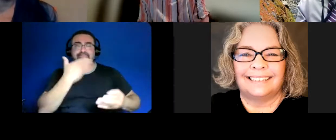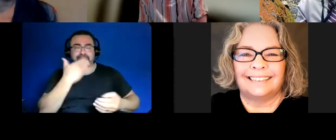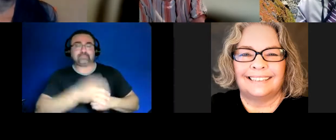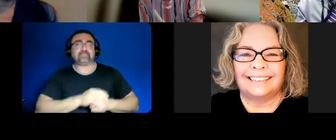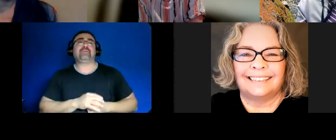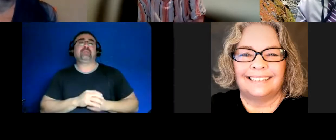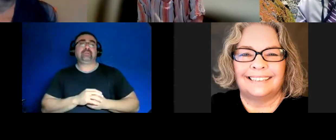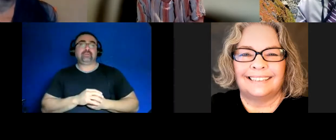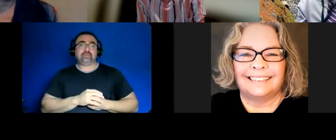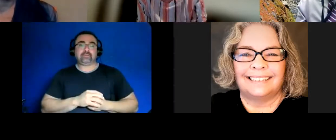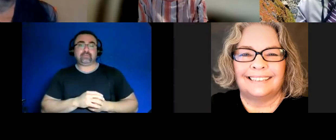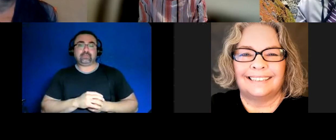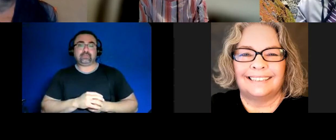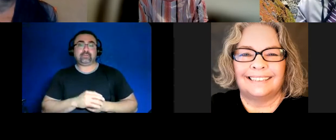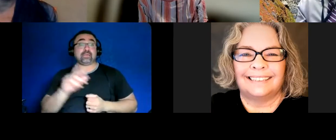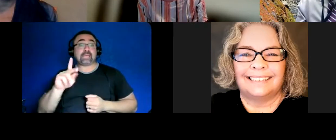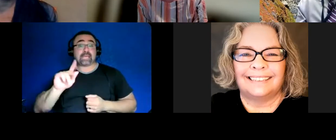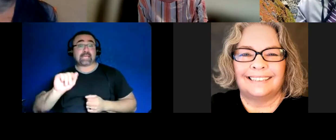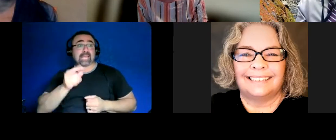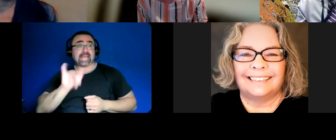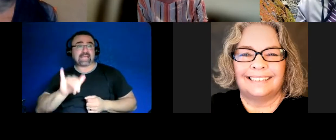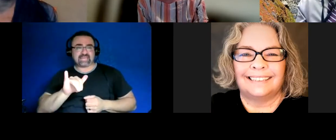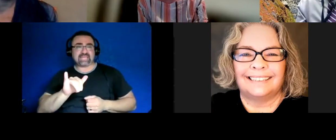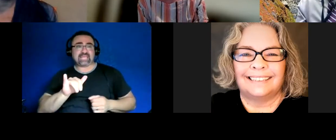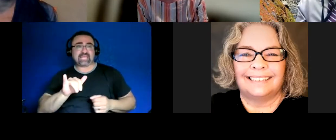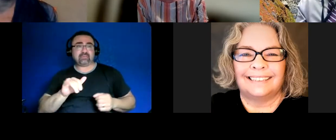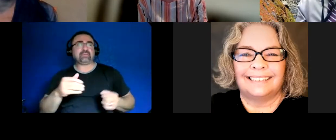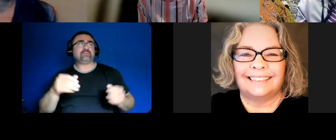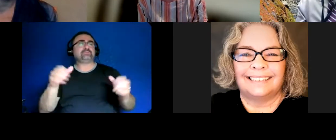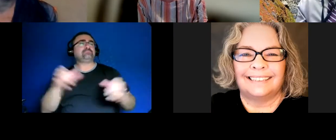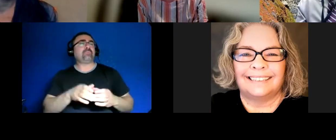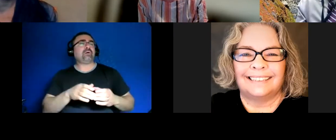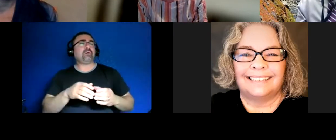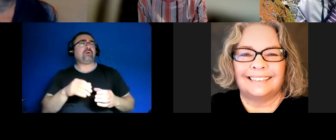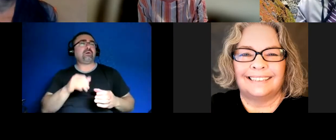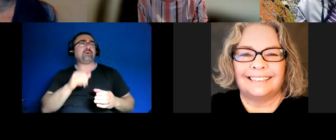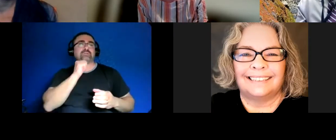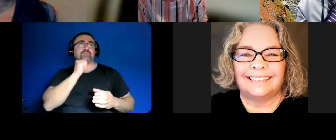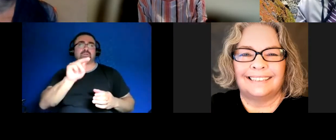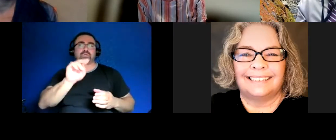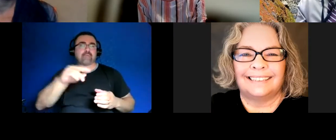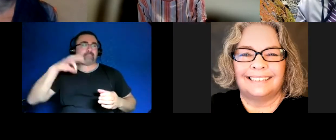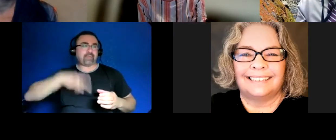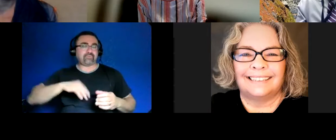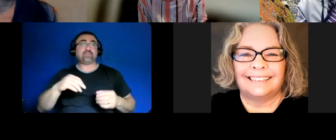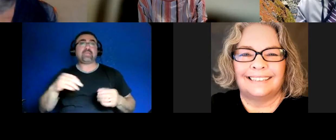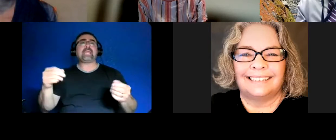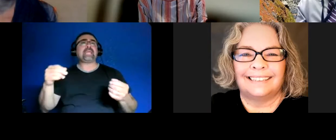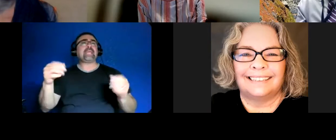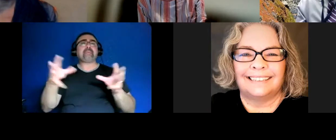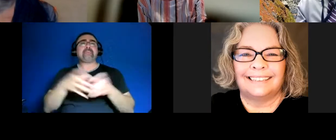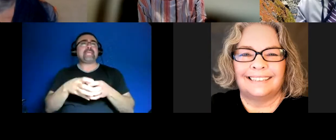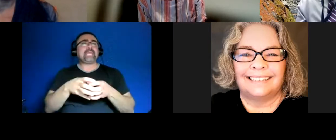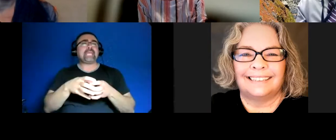So Kathy is with a small nonprofit, and they meet weekly, about 30